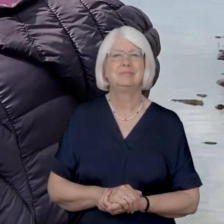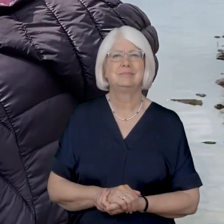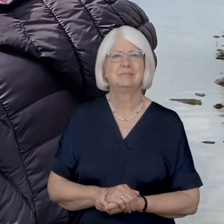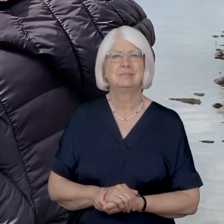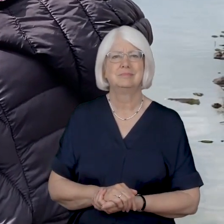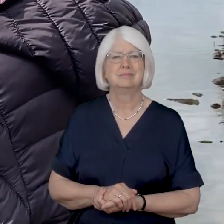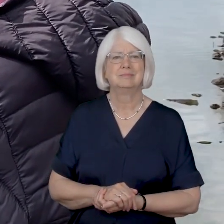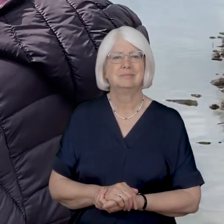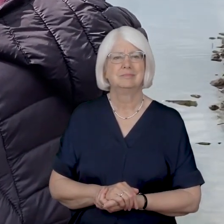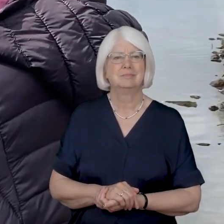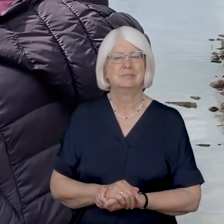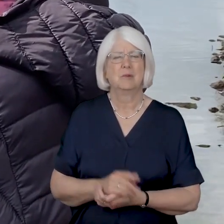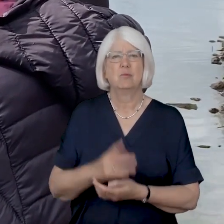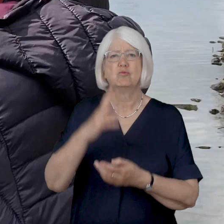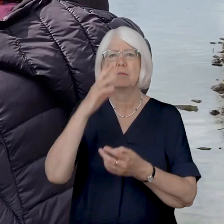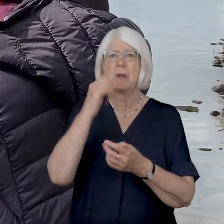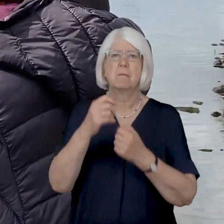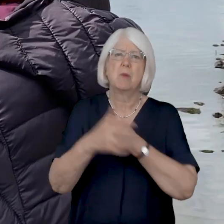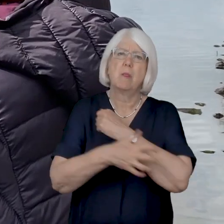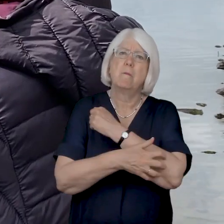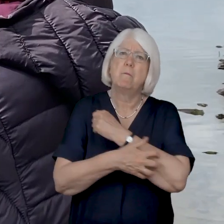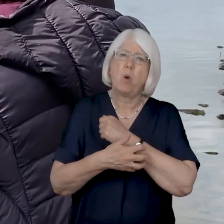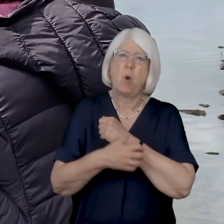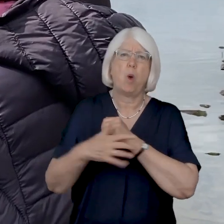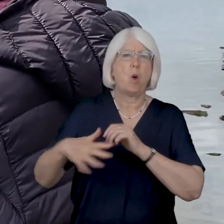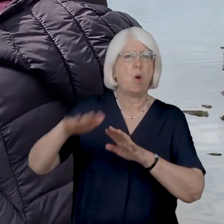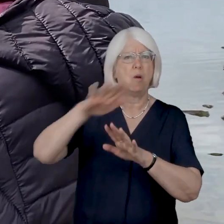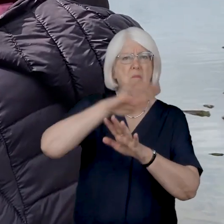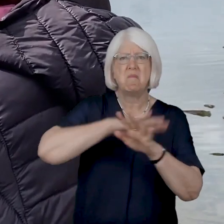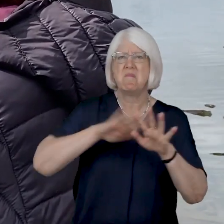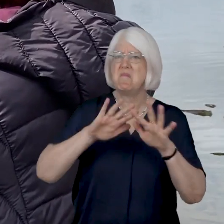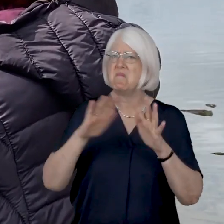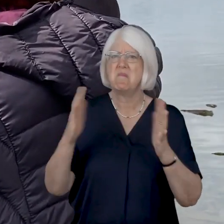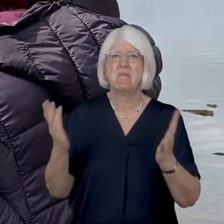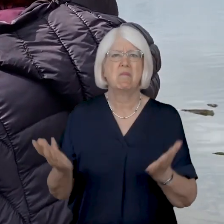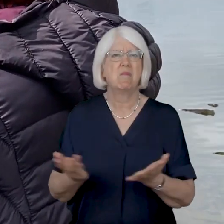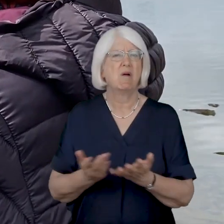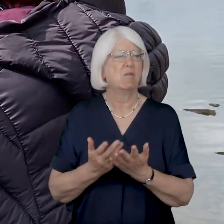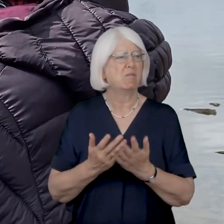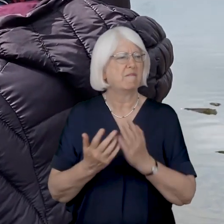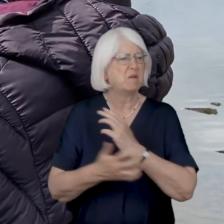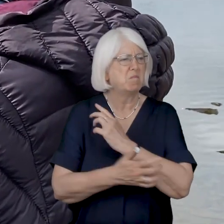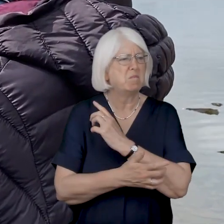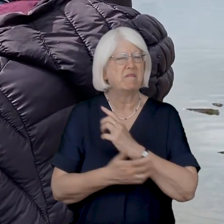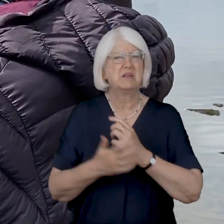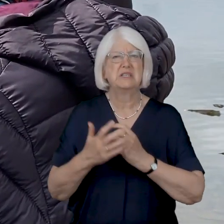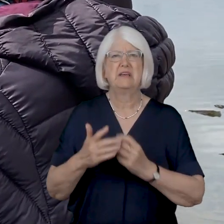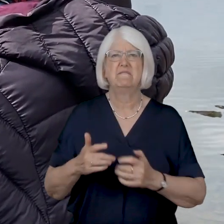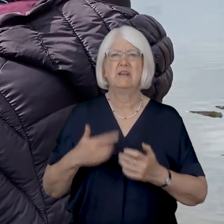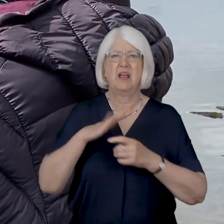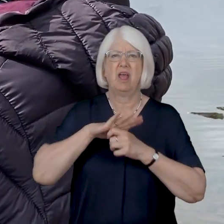The poor across the globe, crushed by poverty.